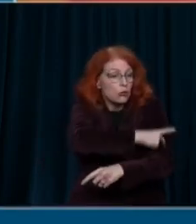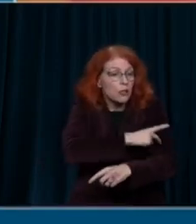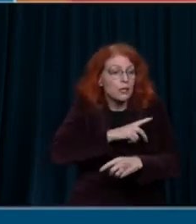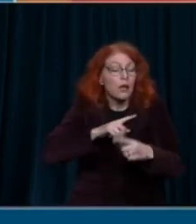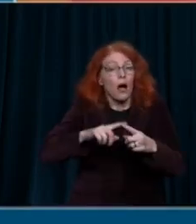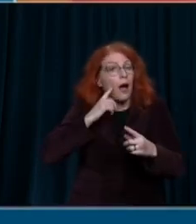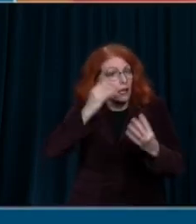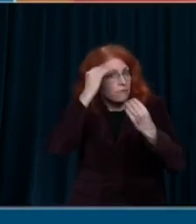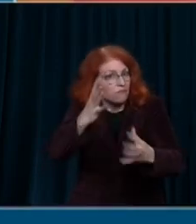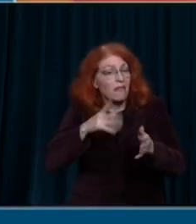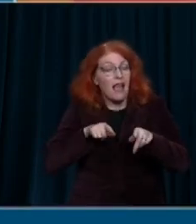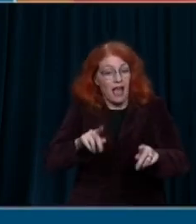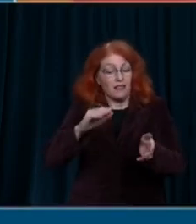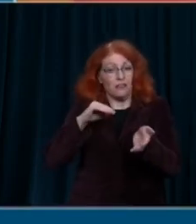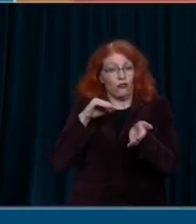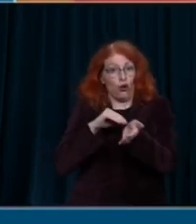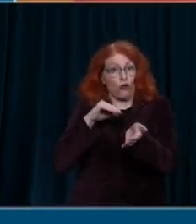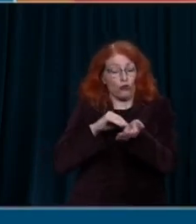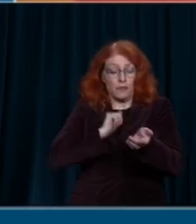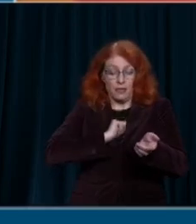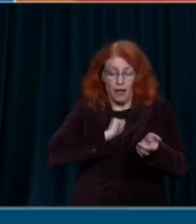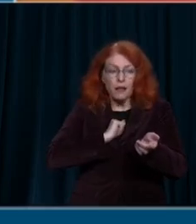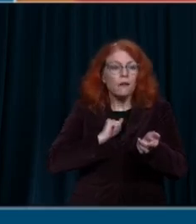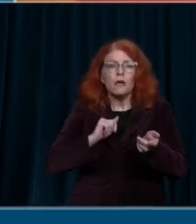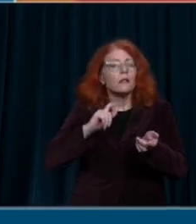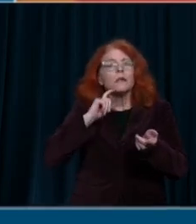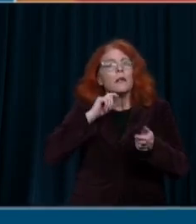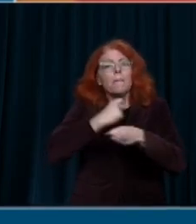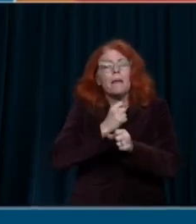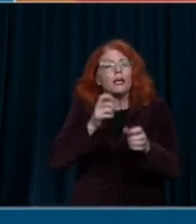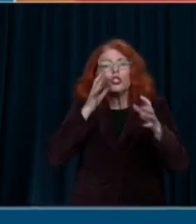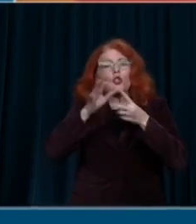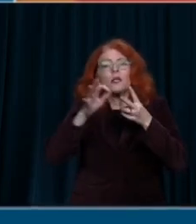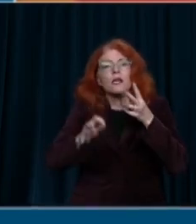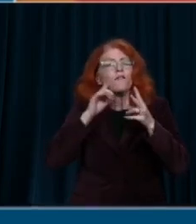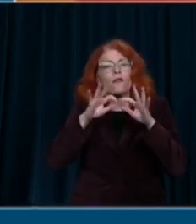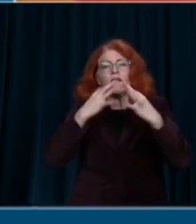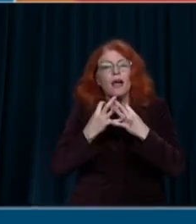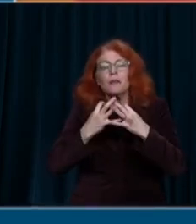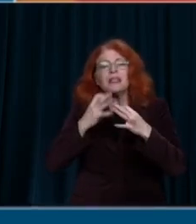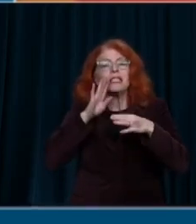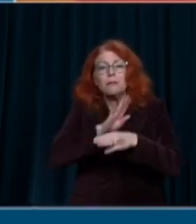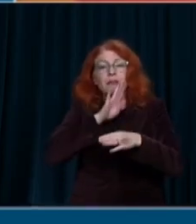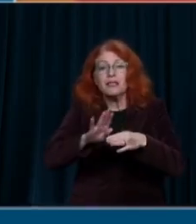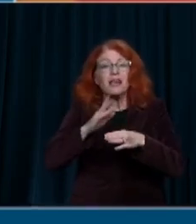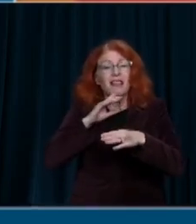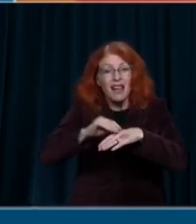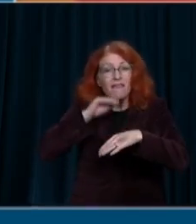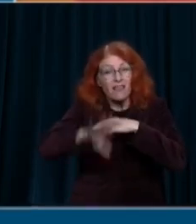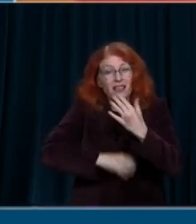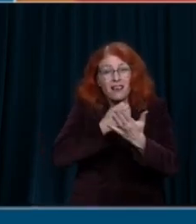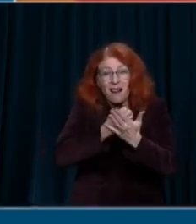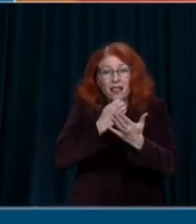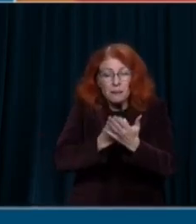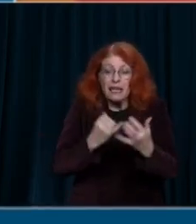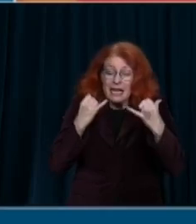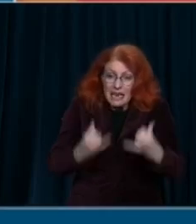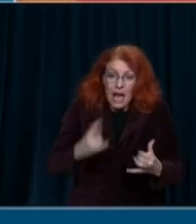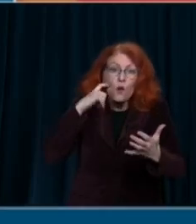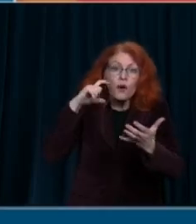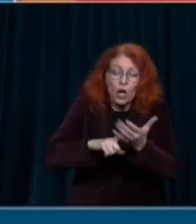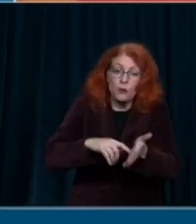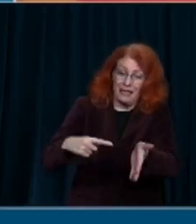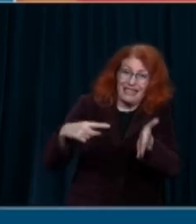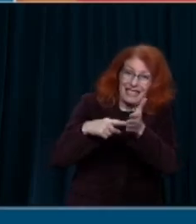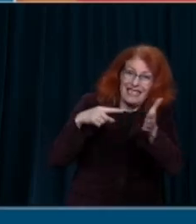I can tell you as a physician, we should have not made choices for families and businesses that ended up affecting the economy. And now we're seeing it as debt goes